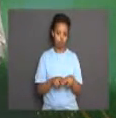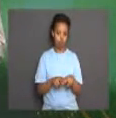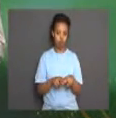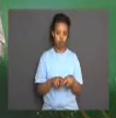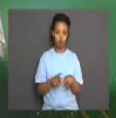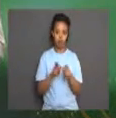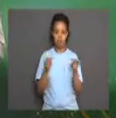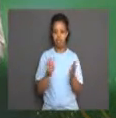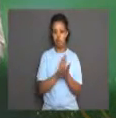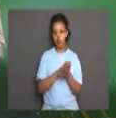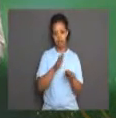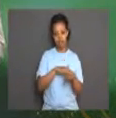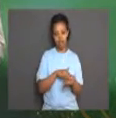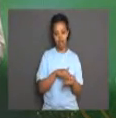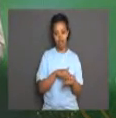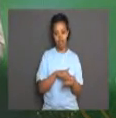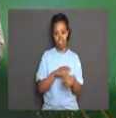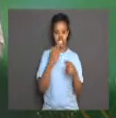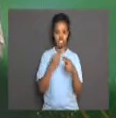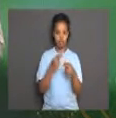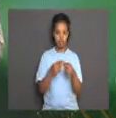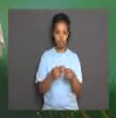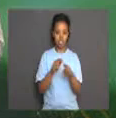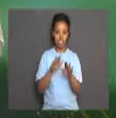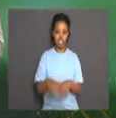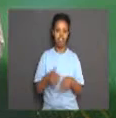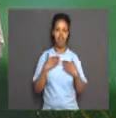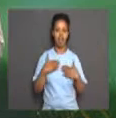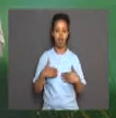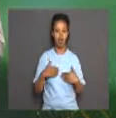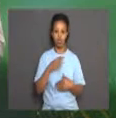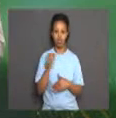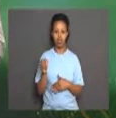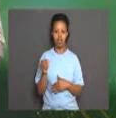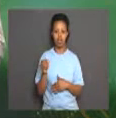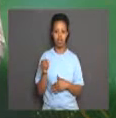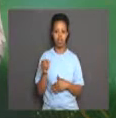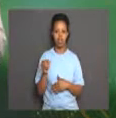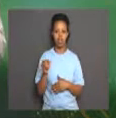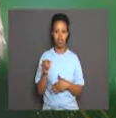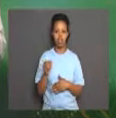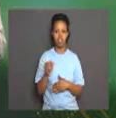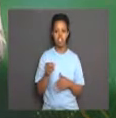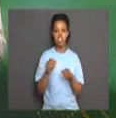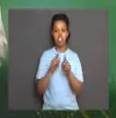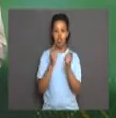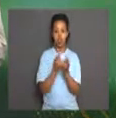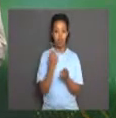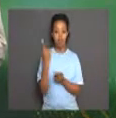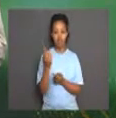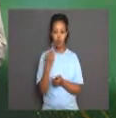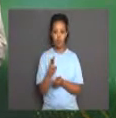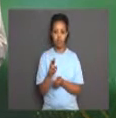notebook paper, write down the name of the fossil and state whether it is a Category